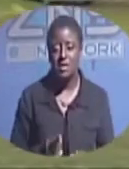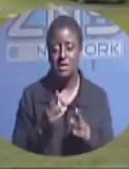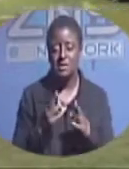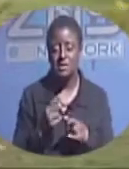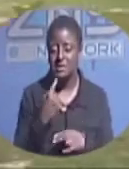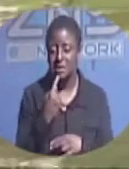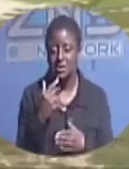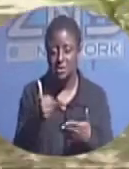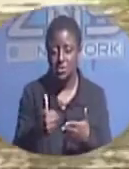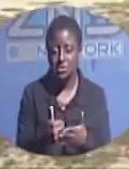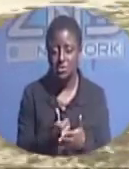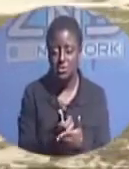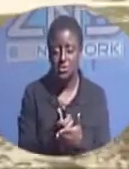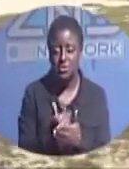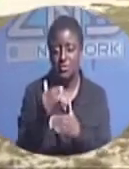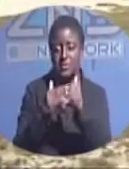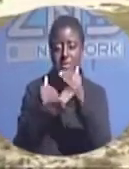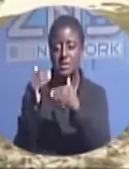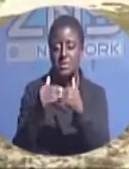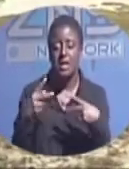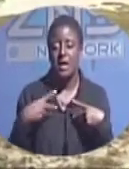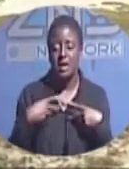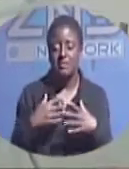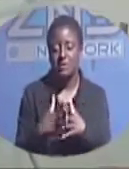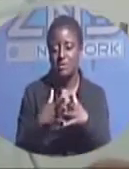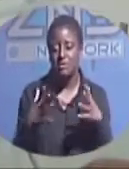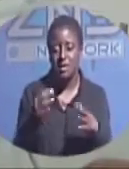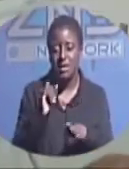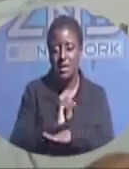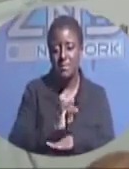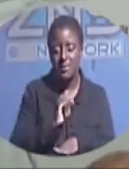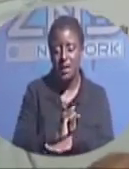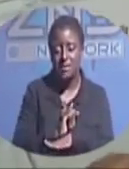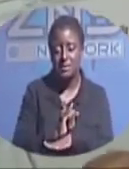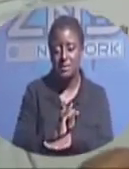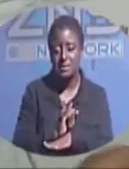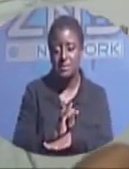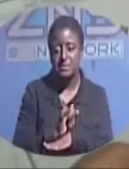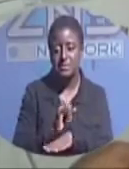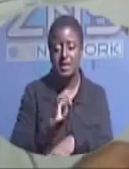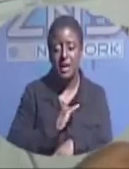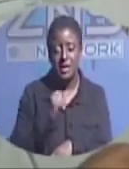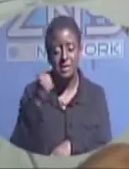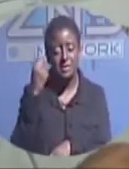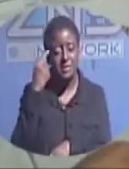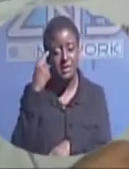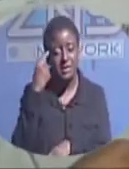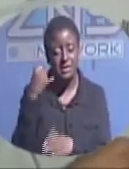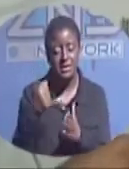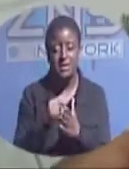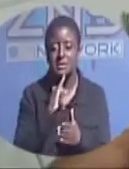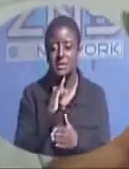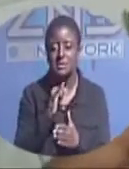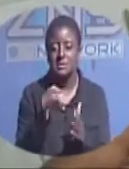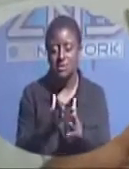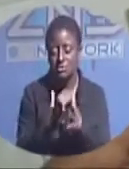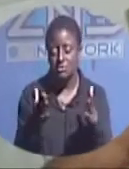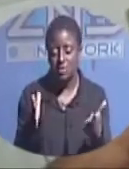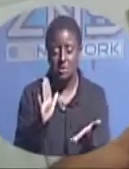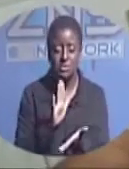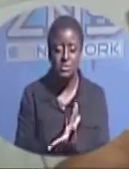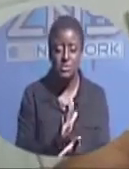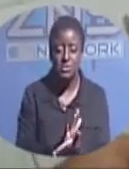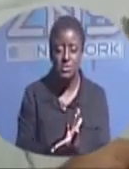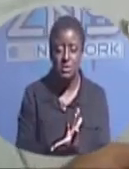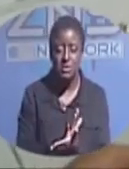say the new facility will have a great impact in the community. I think it's a great school, and I'm a part